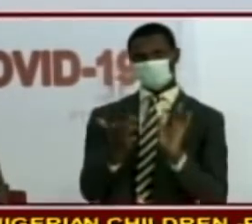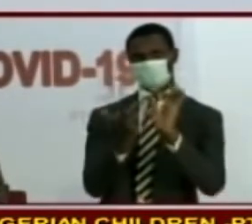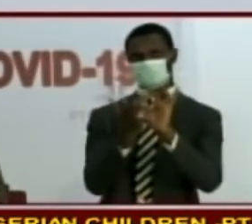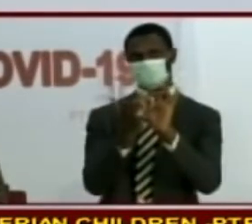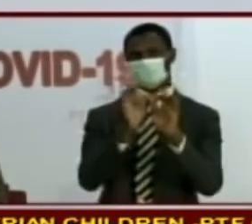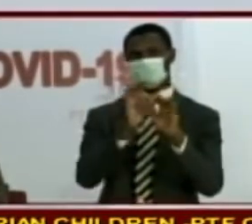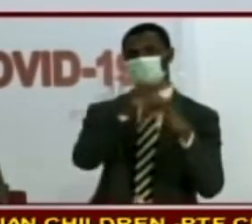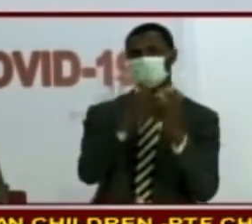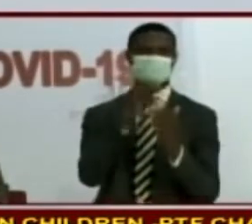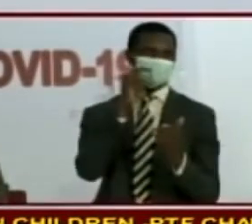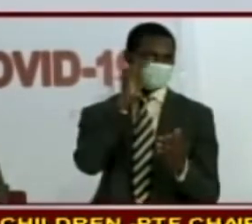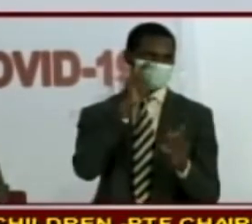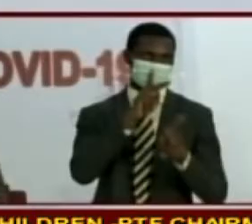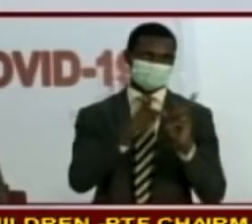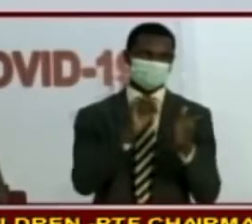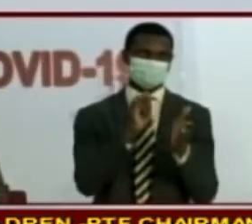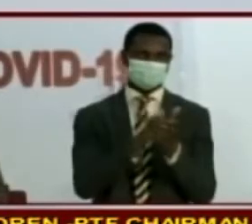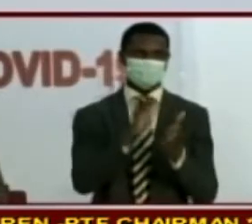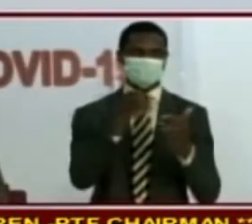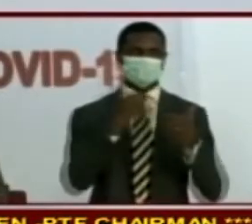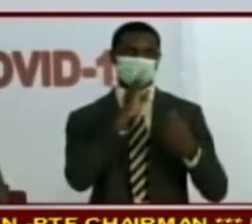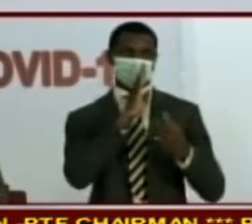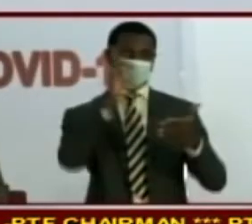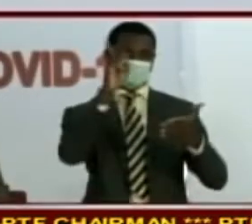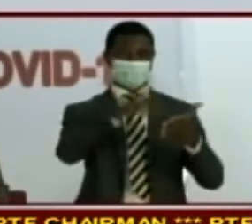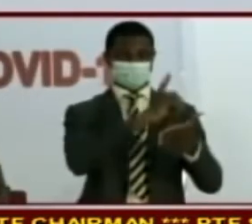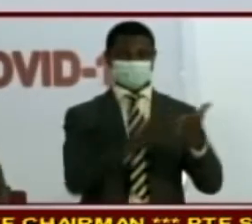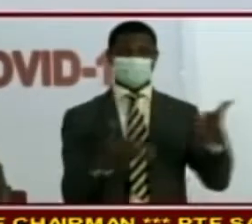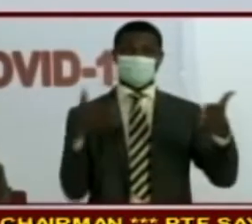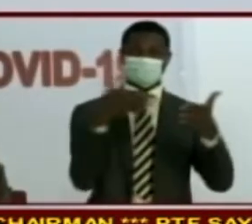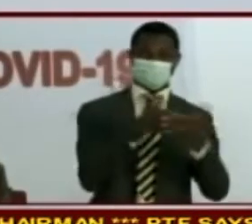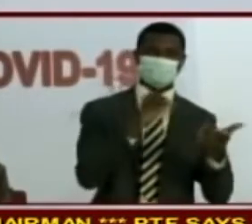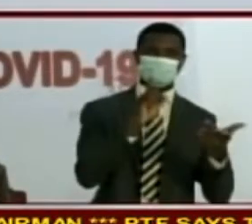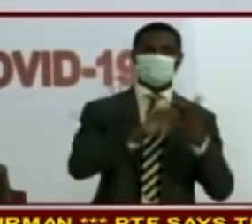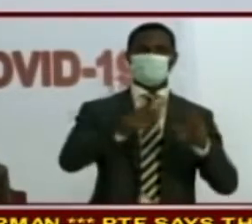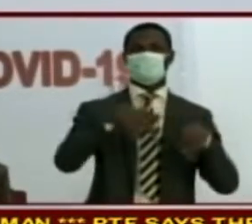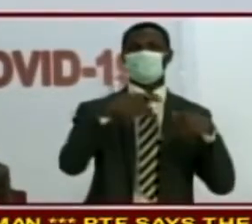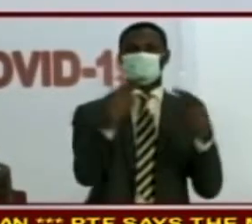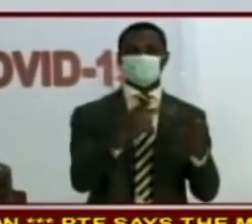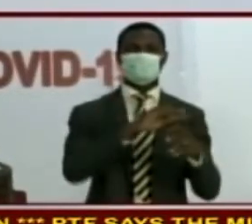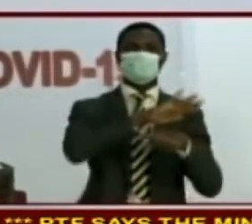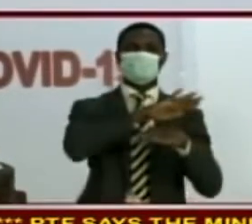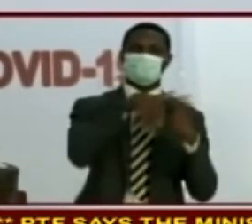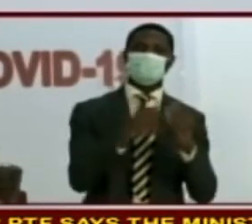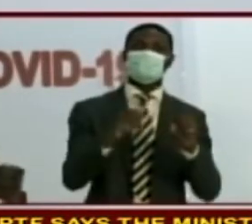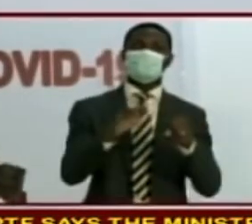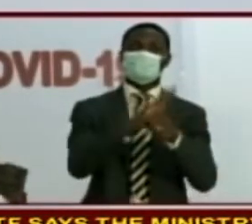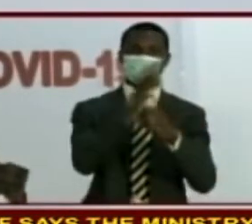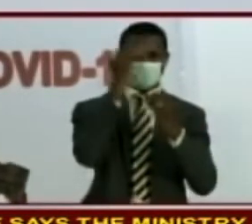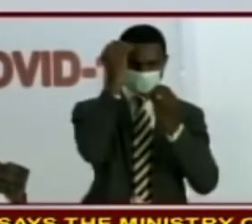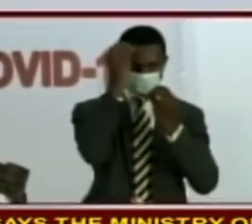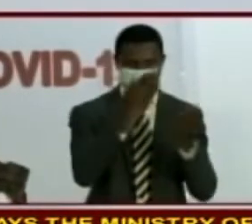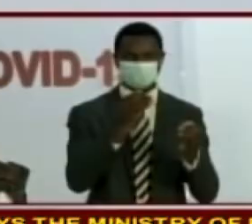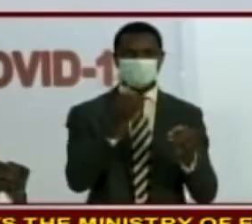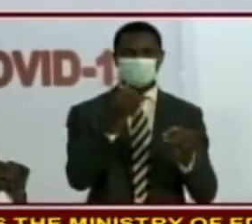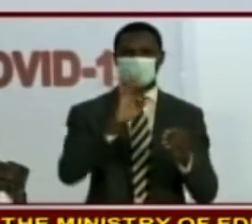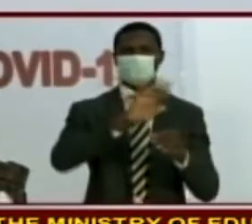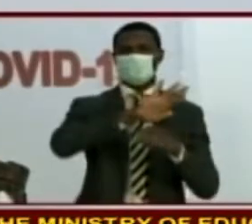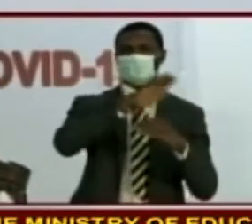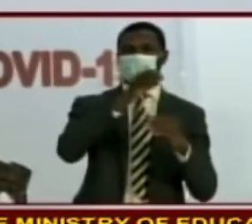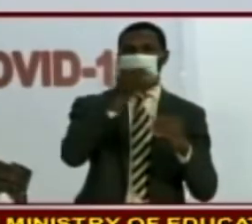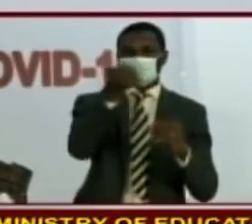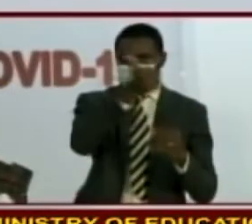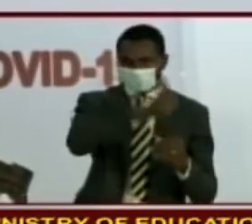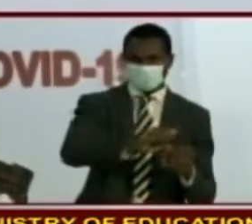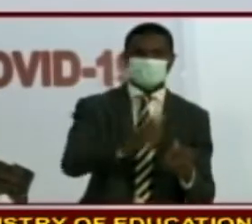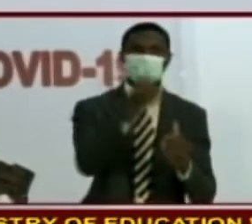it known to them, to provide details of any loss they might